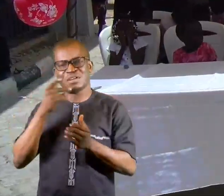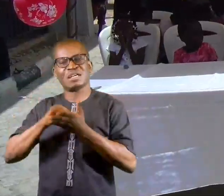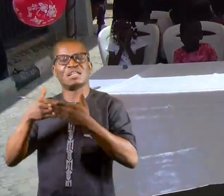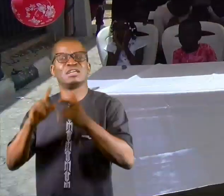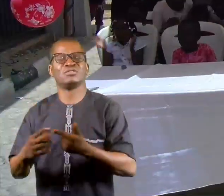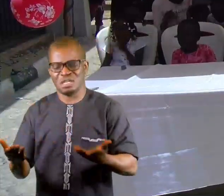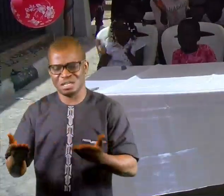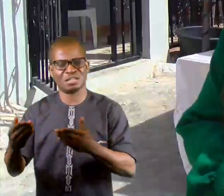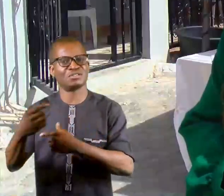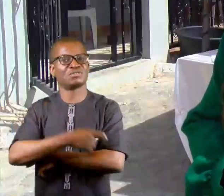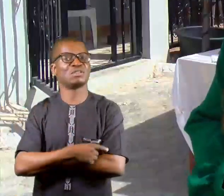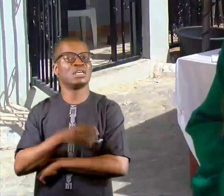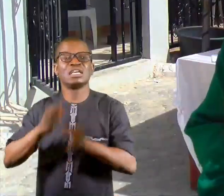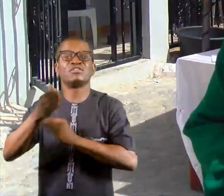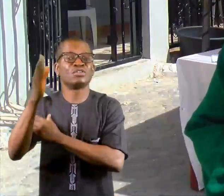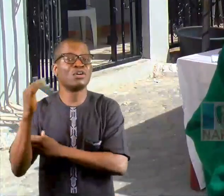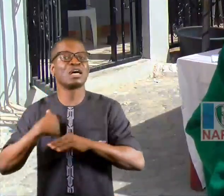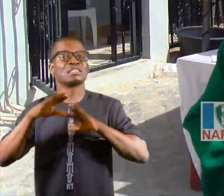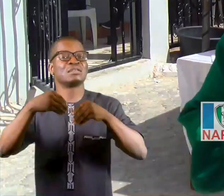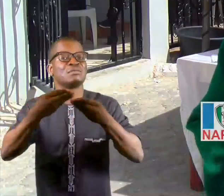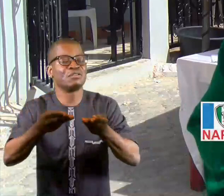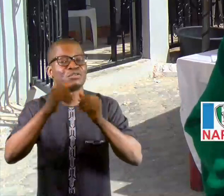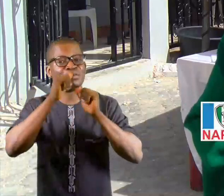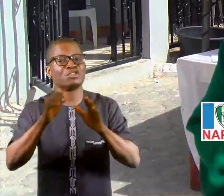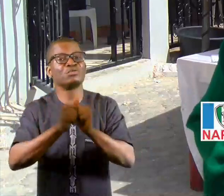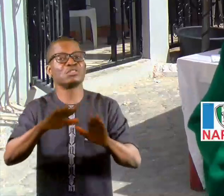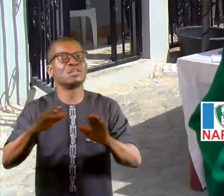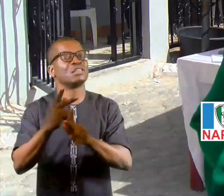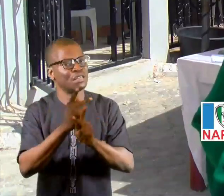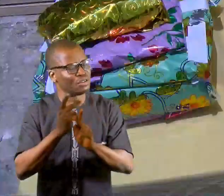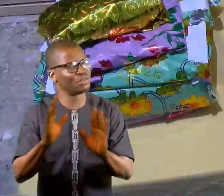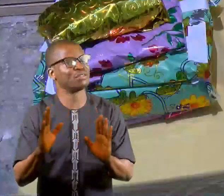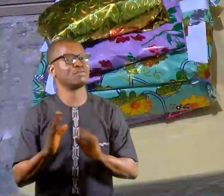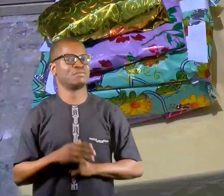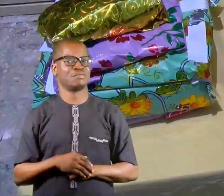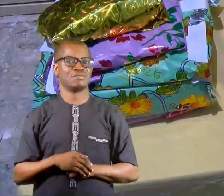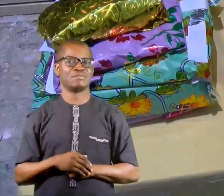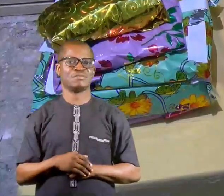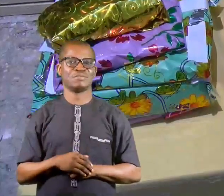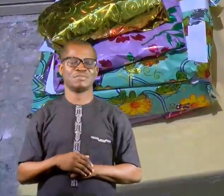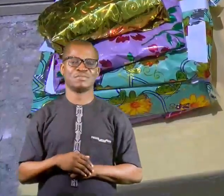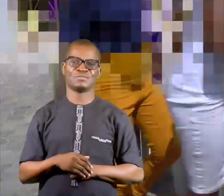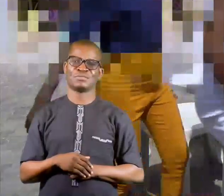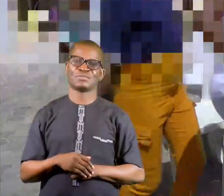to where they are today. If God has given you a child, please take care of that child.